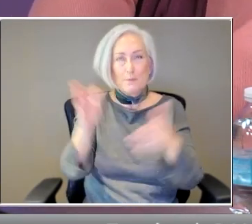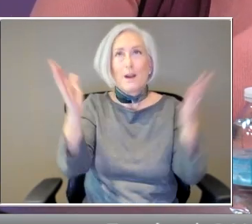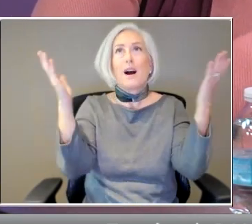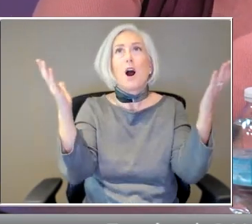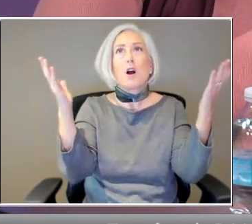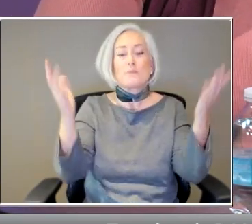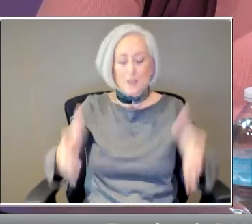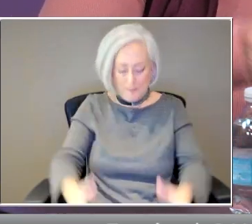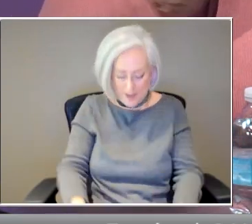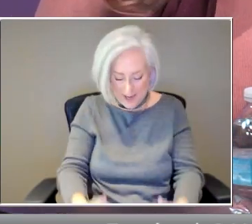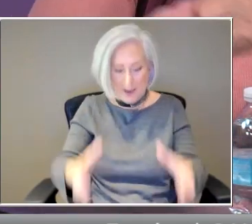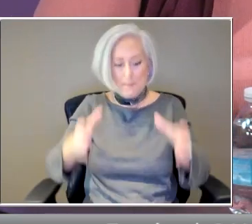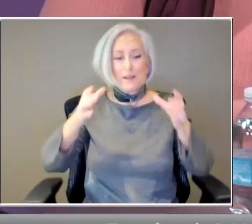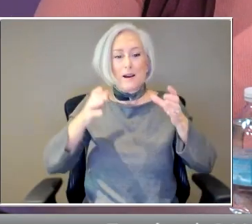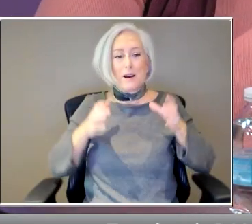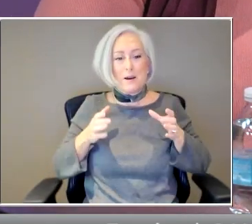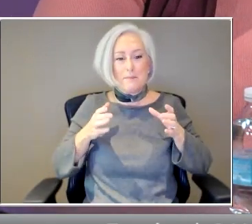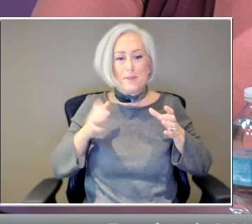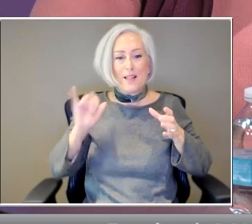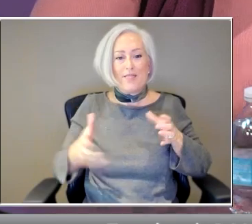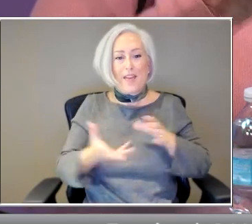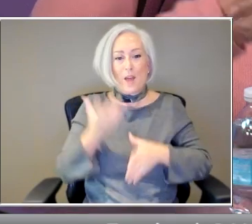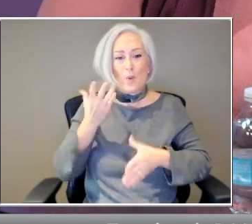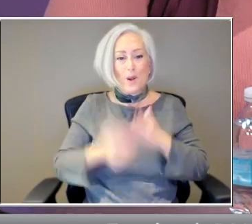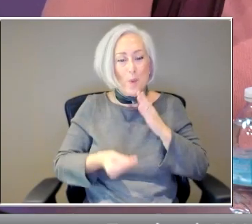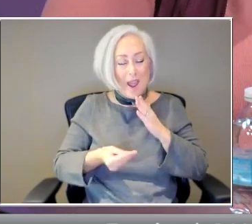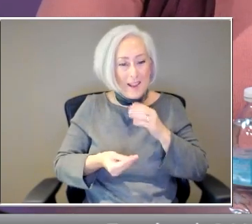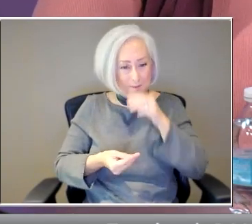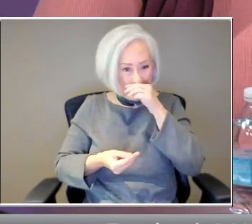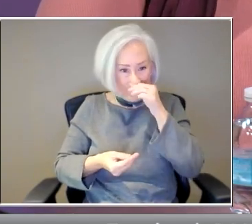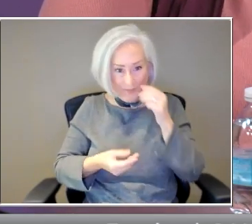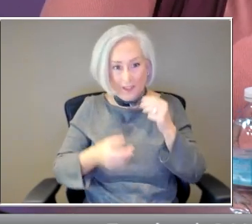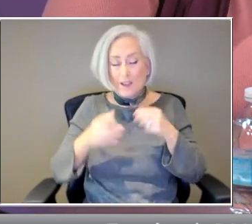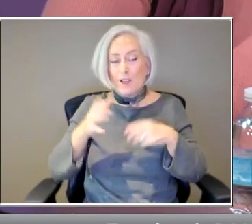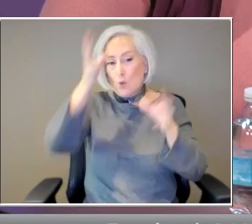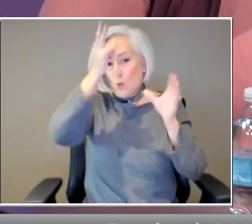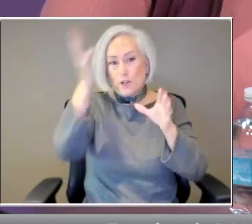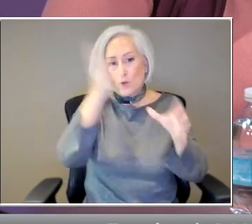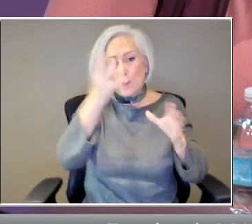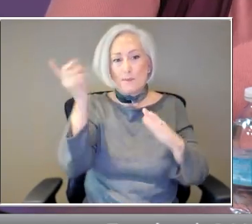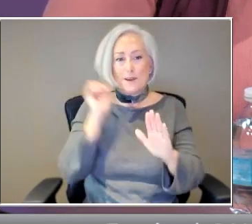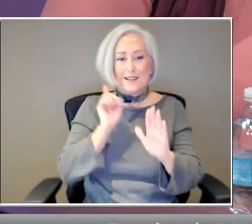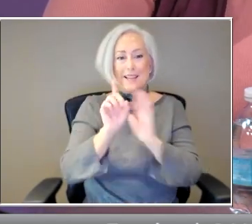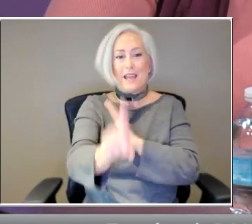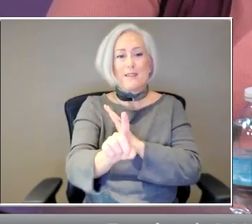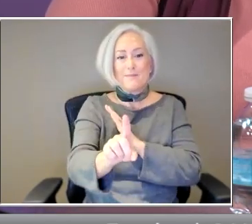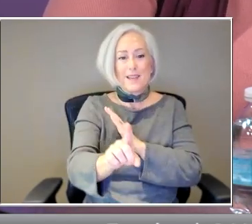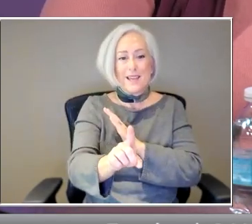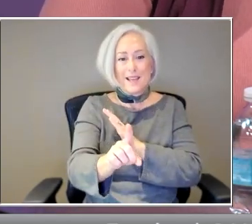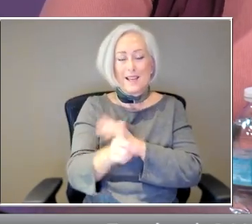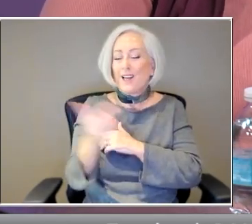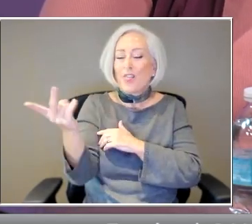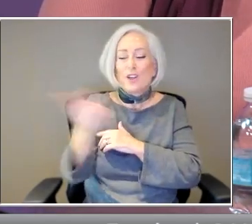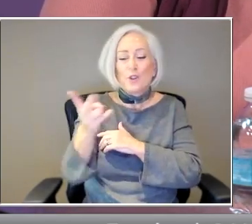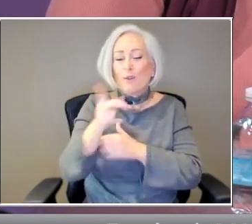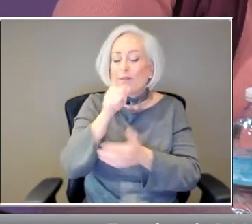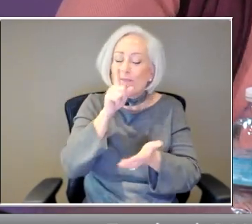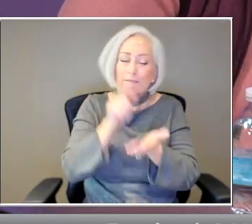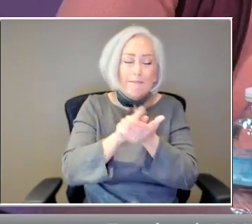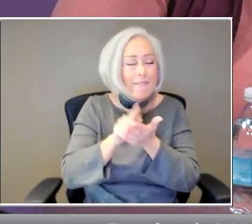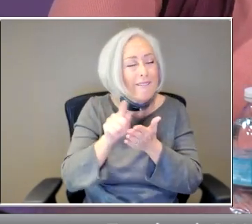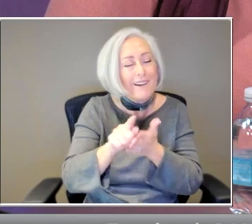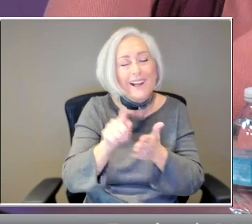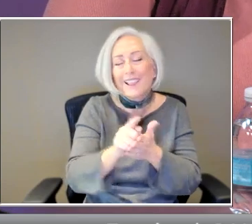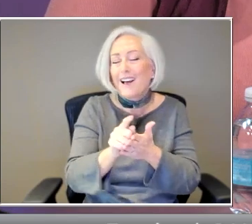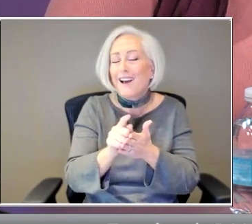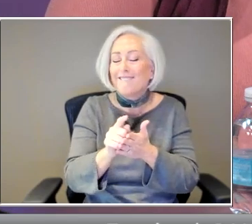away. And when Grandpa came in, I mean, it was love at first sight with those two anyway. So sweet. And that